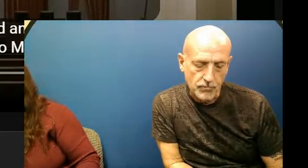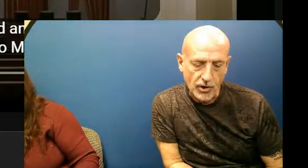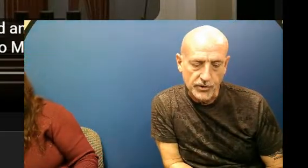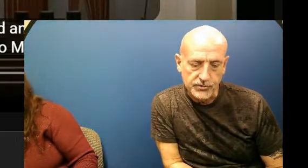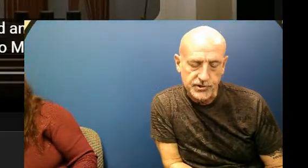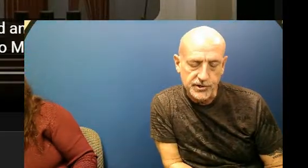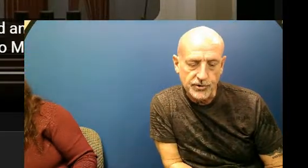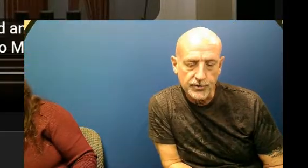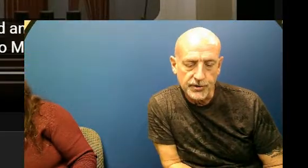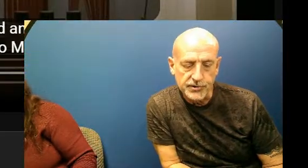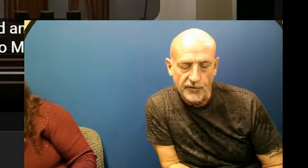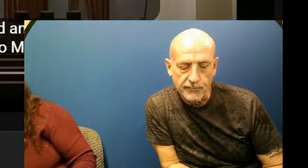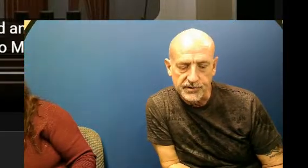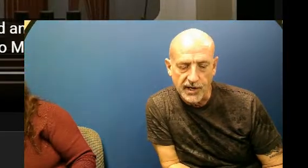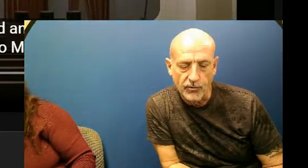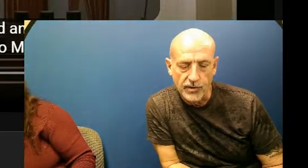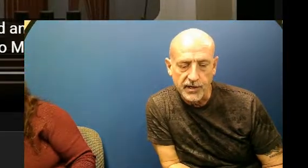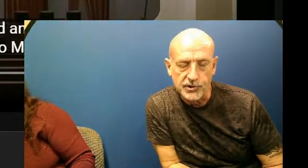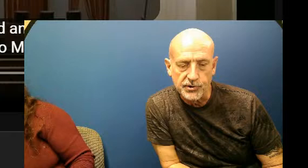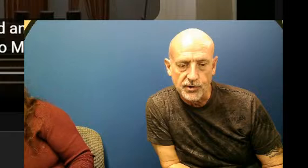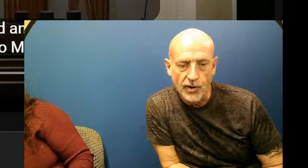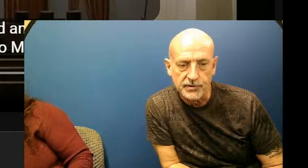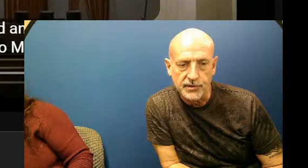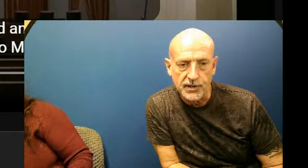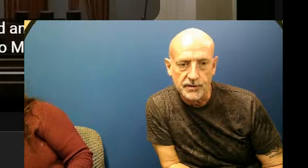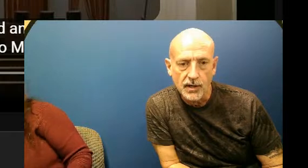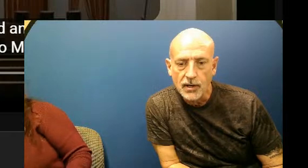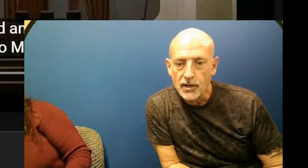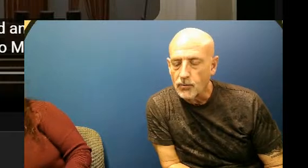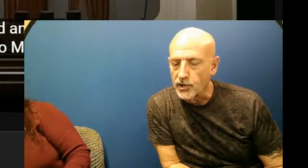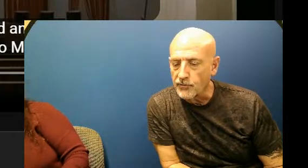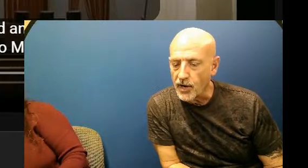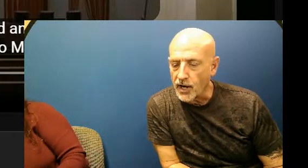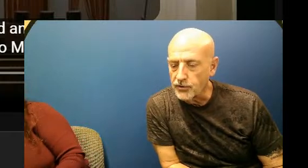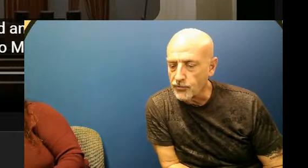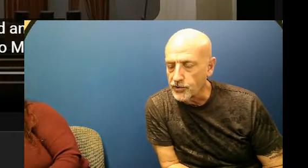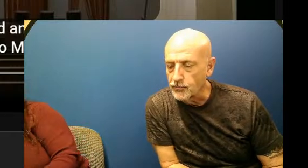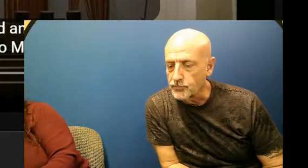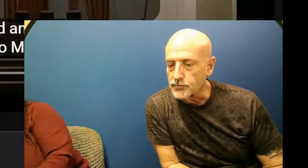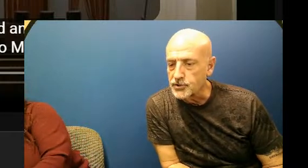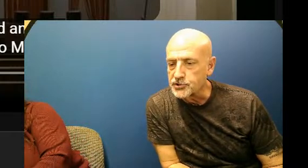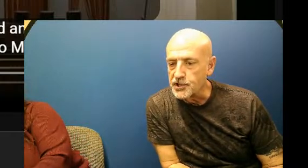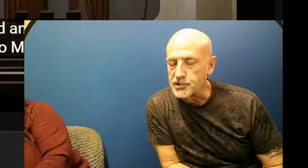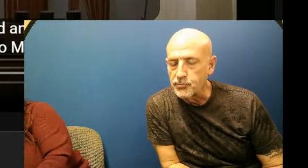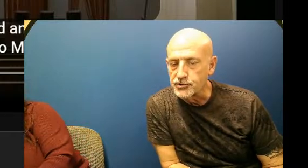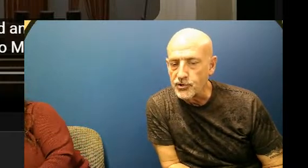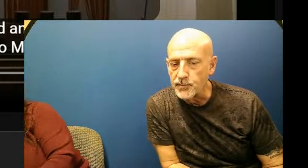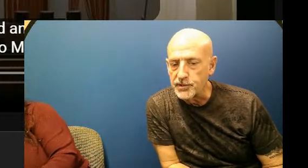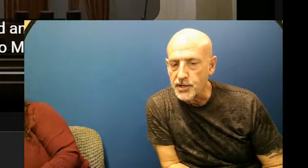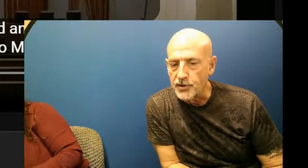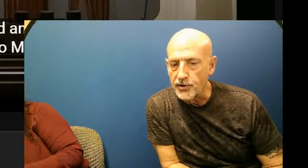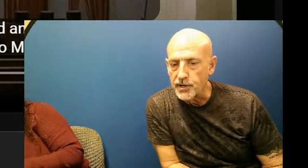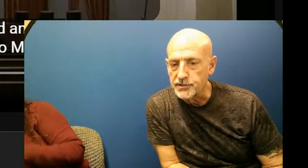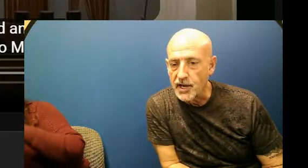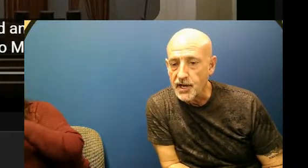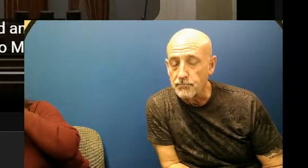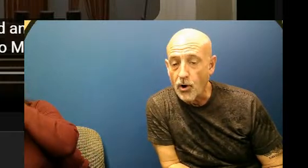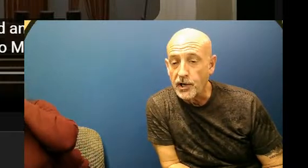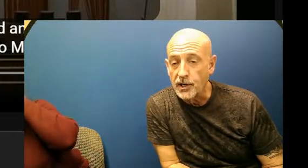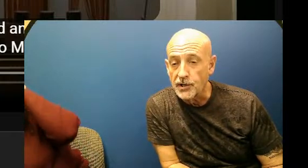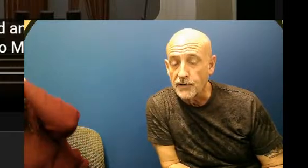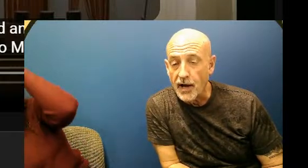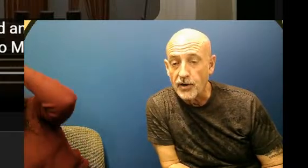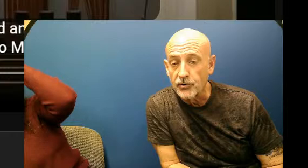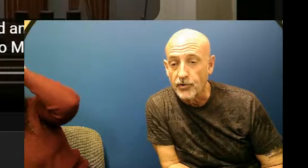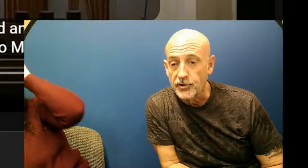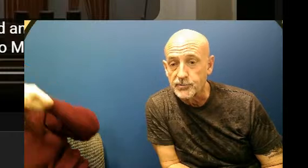right? Because she started this off by saying, well, they can just go out and get whatever algorithm. She's presuming that there is a